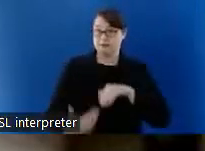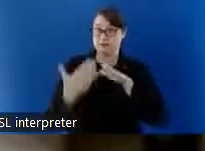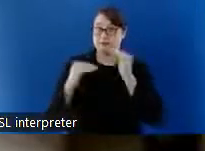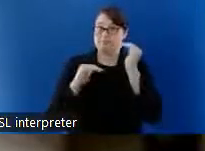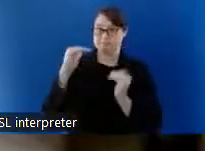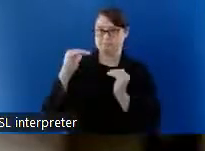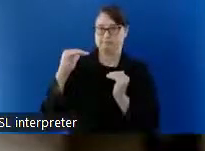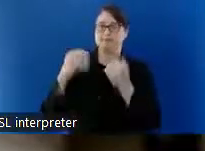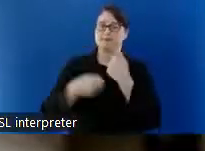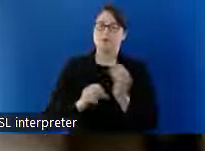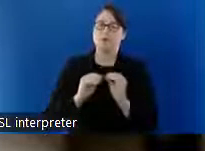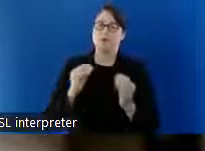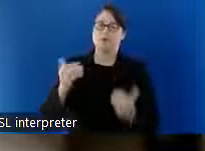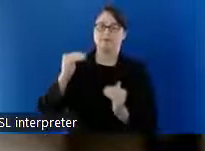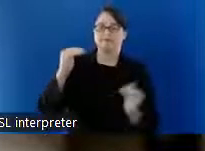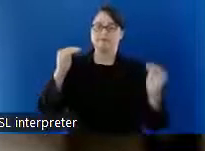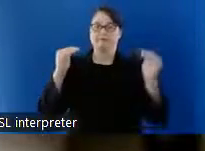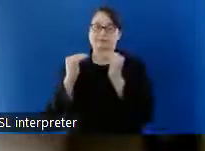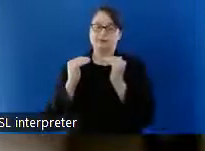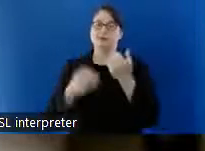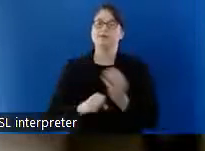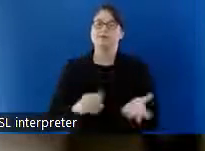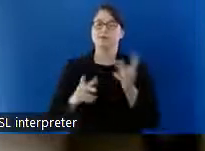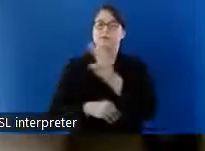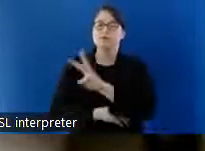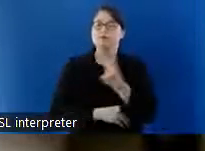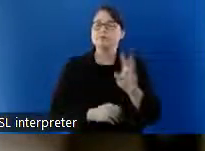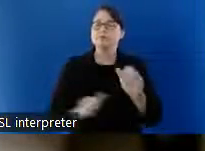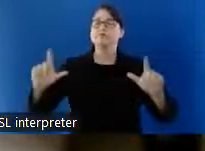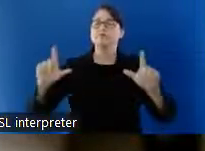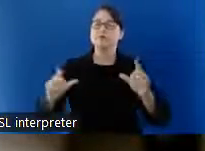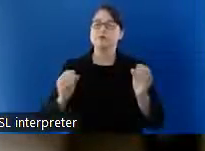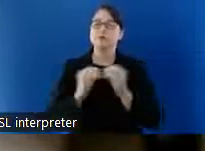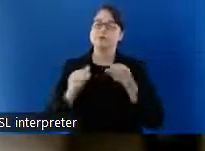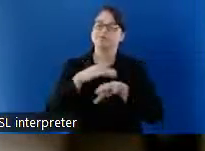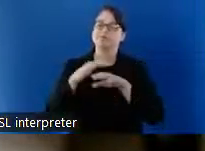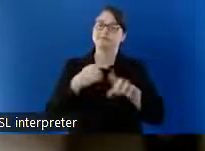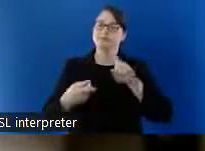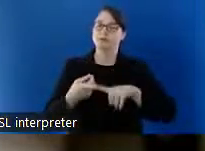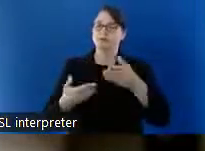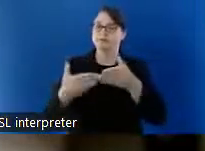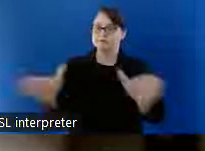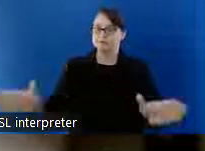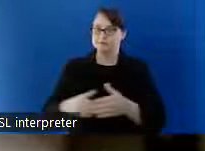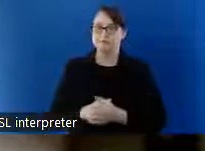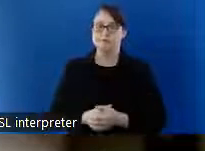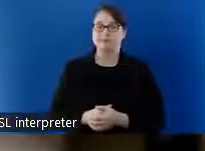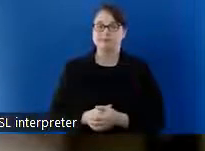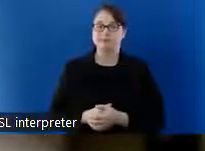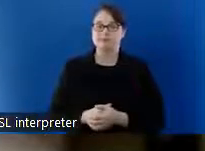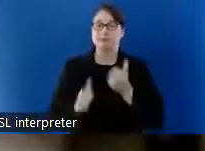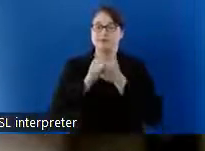CDC's website, accessible to the public. By following the data and reaching populations with